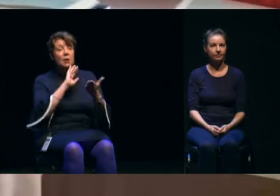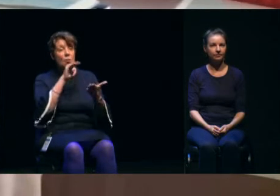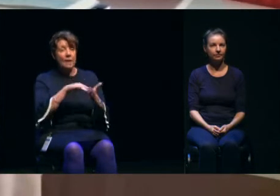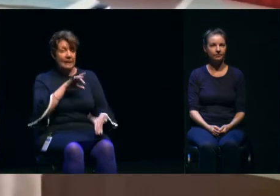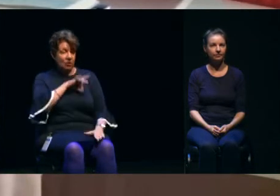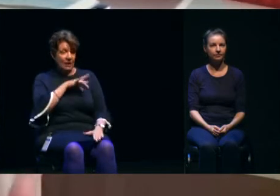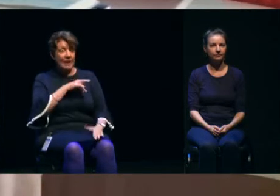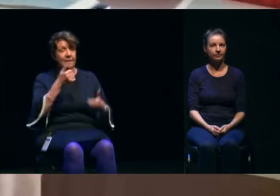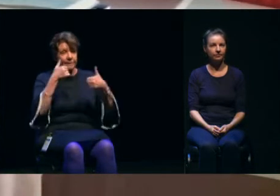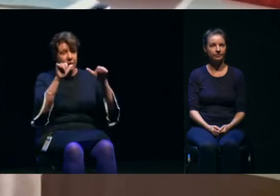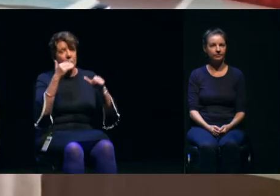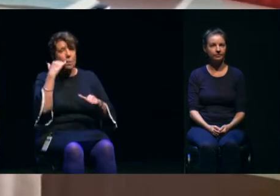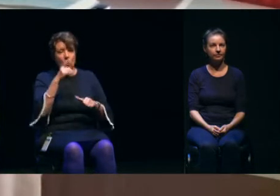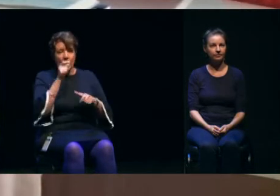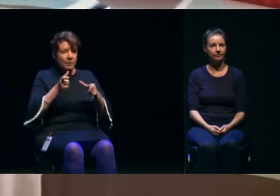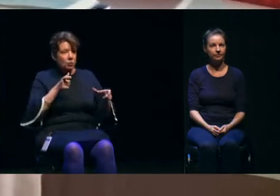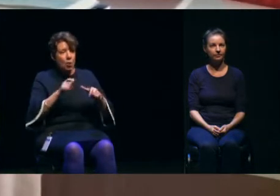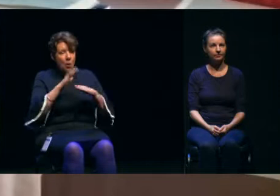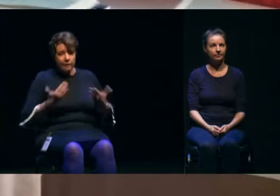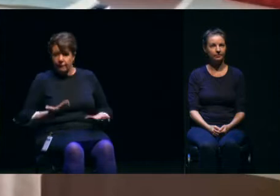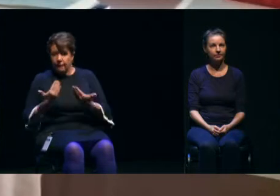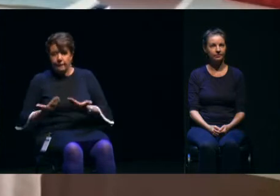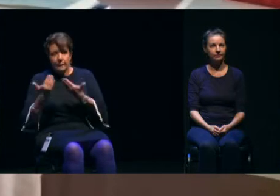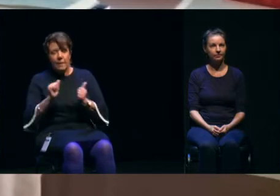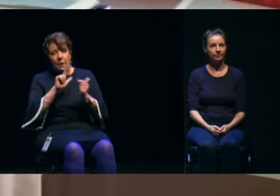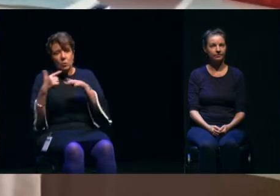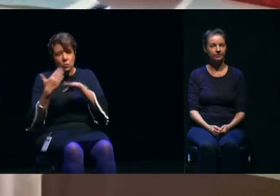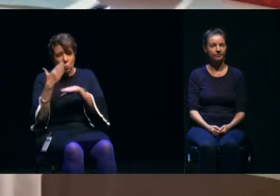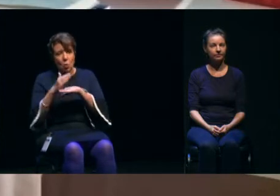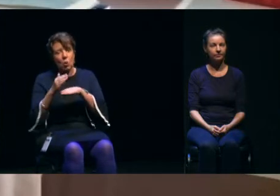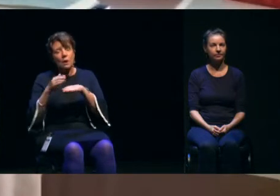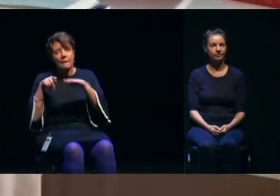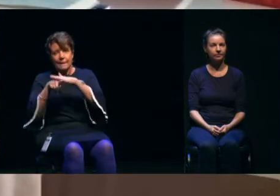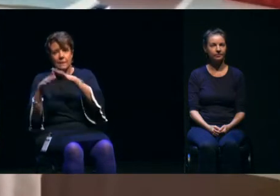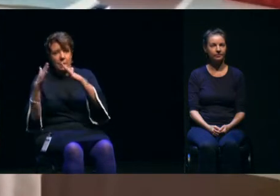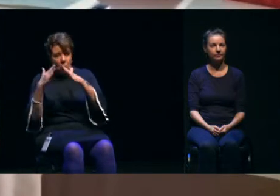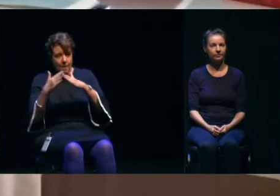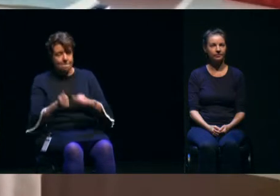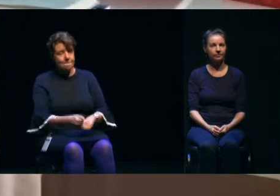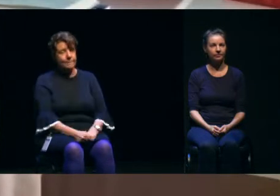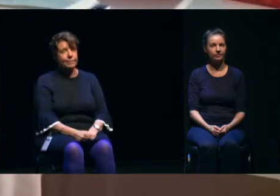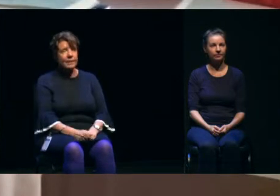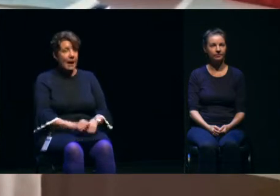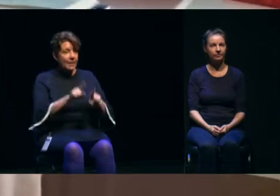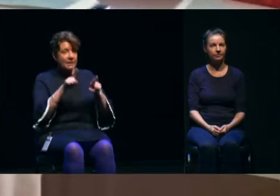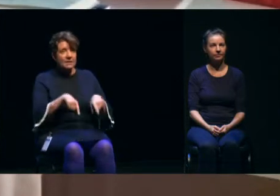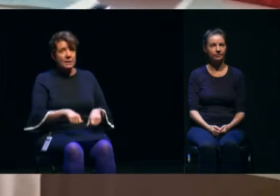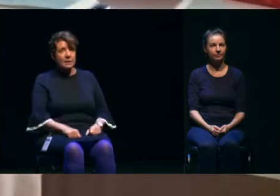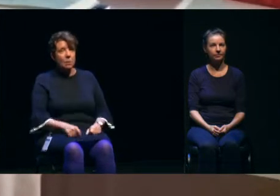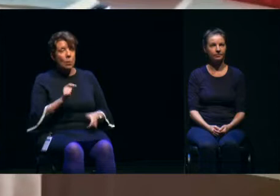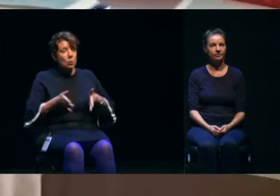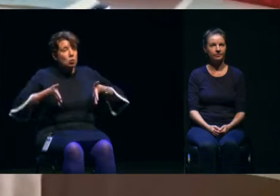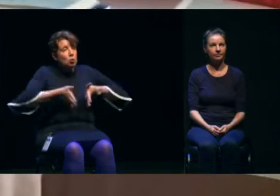women could have some control of their fertility. They went out to work outside the home. At the beginning, we would wear